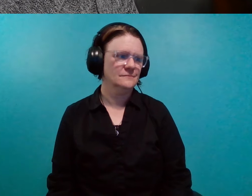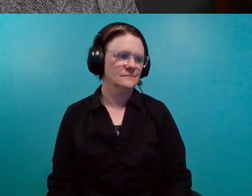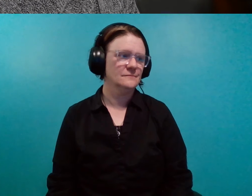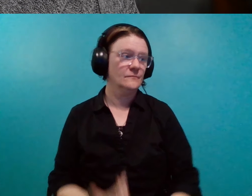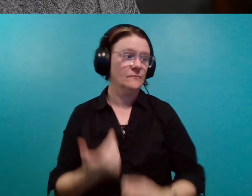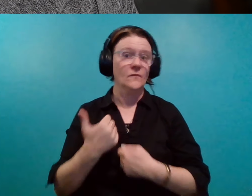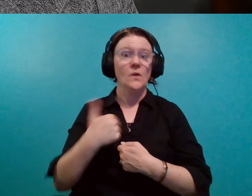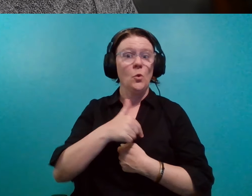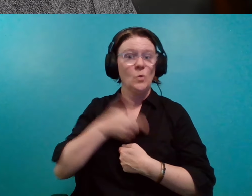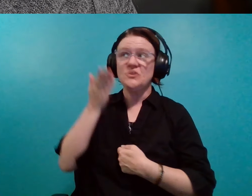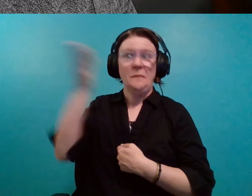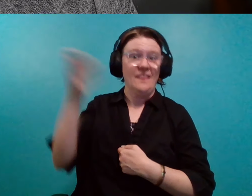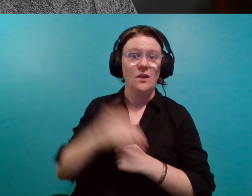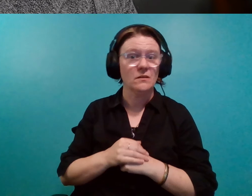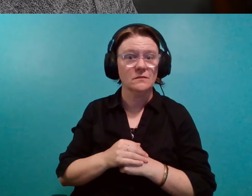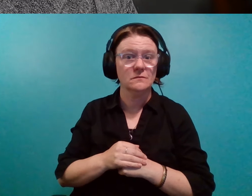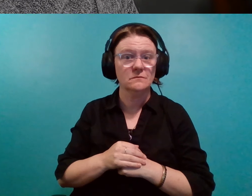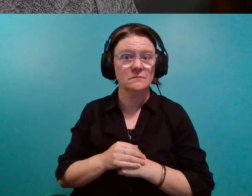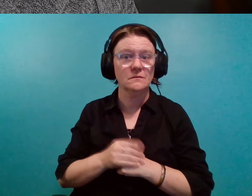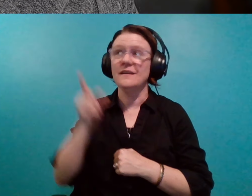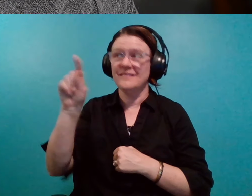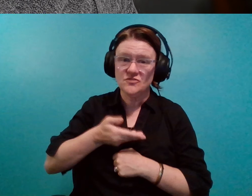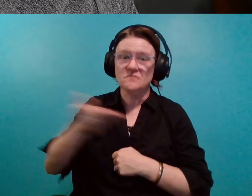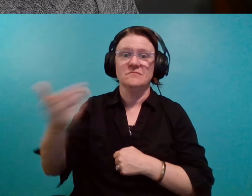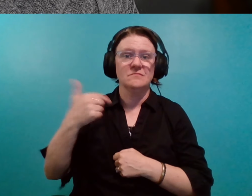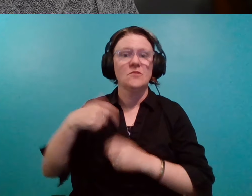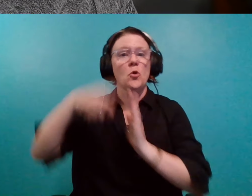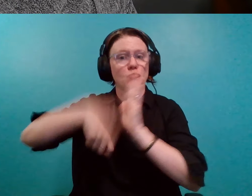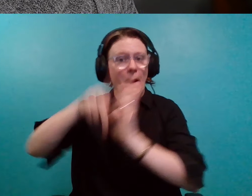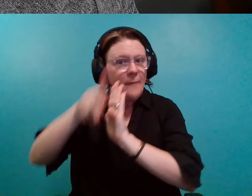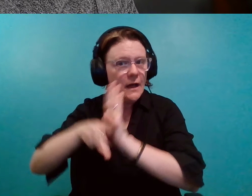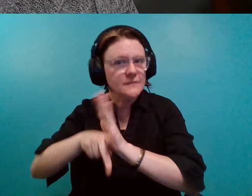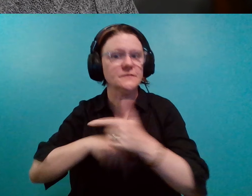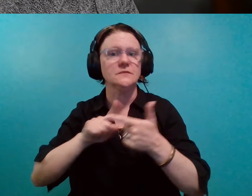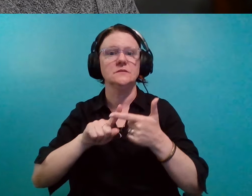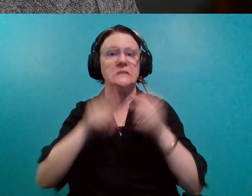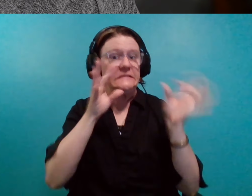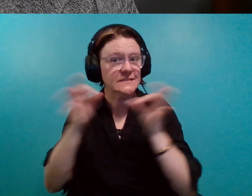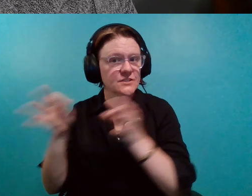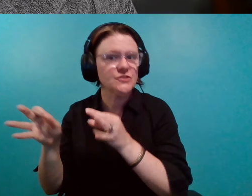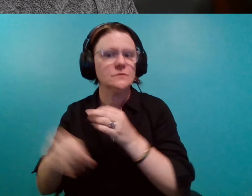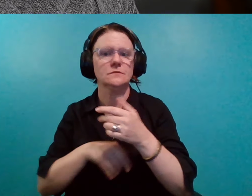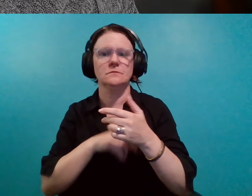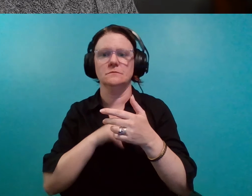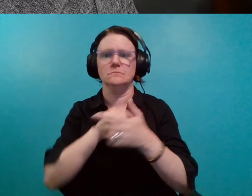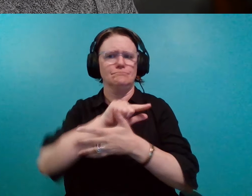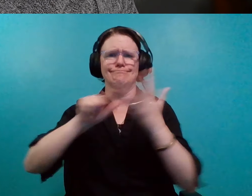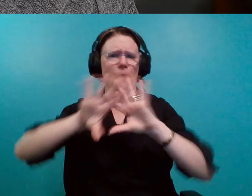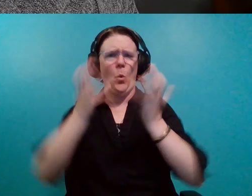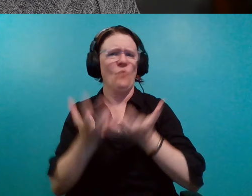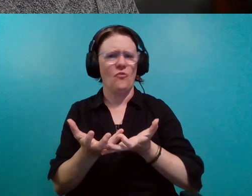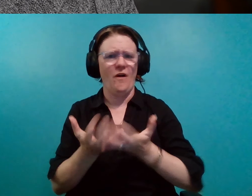We should be at the table. We should be a part of policy making and decisions and